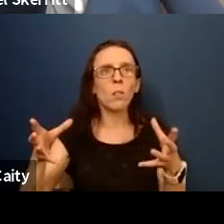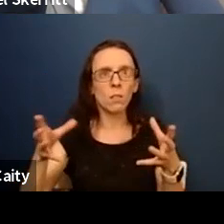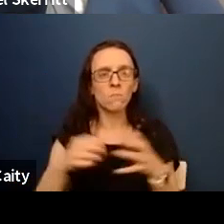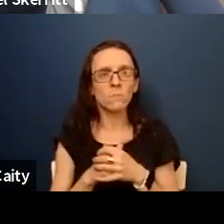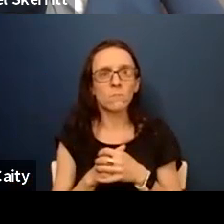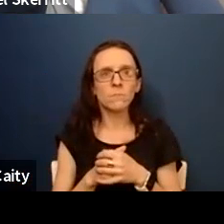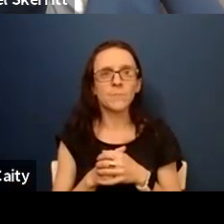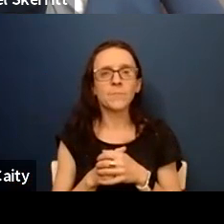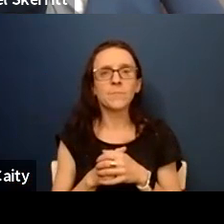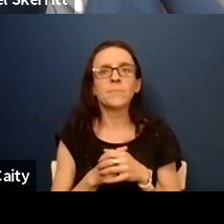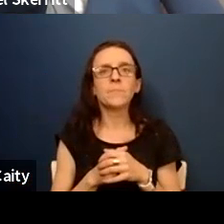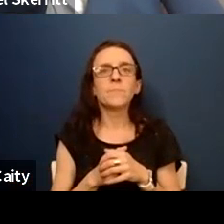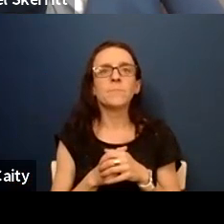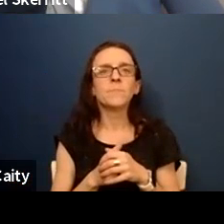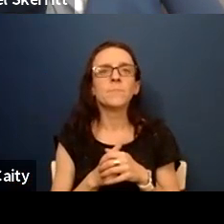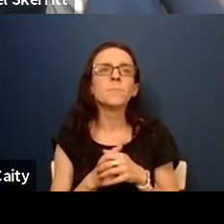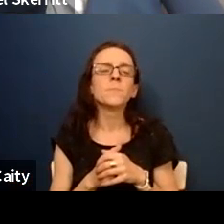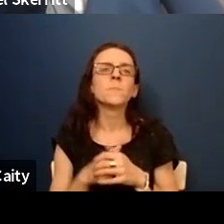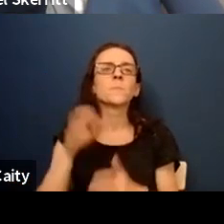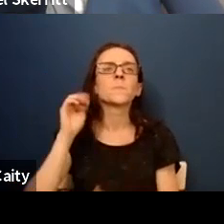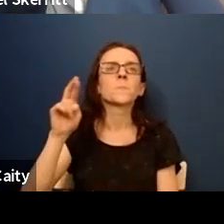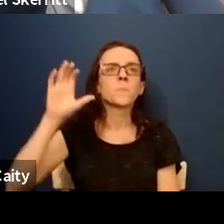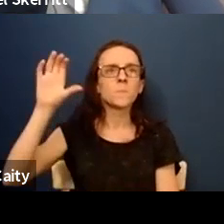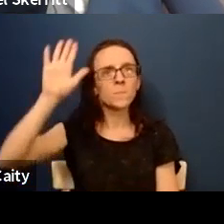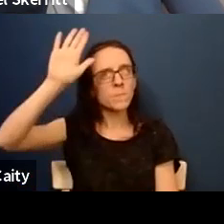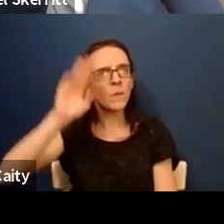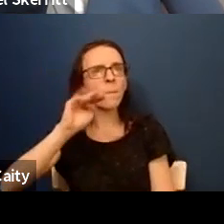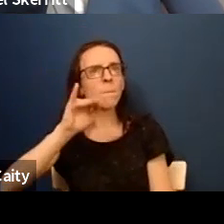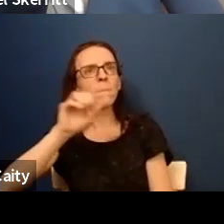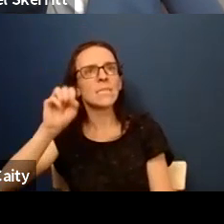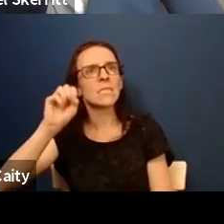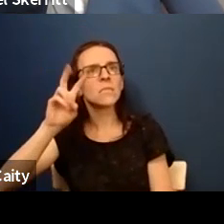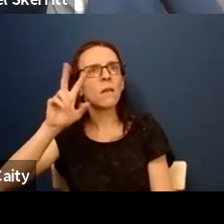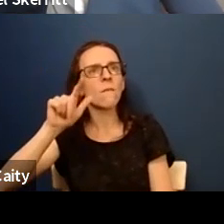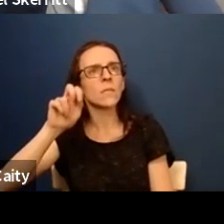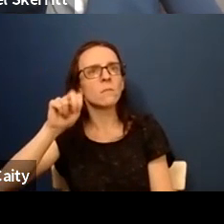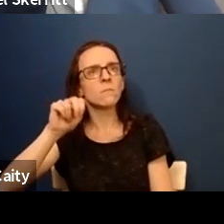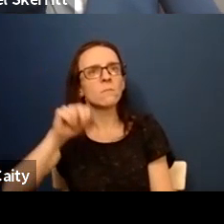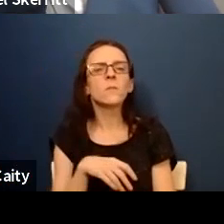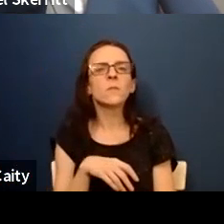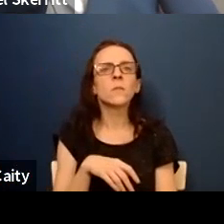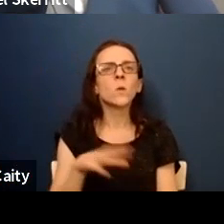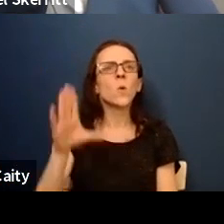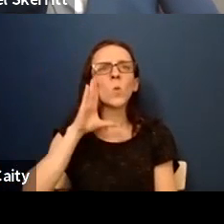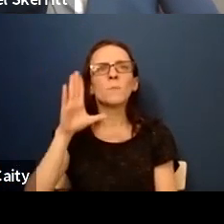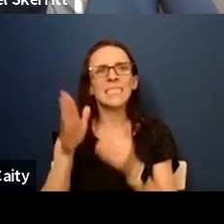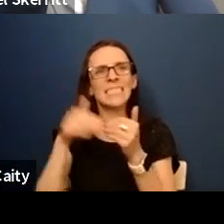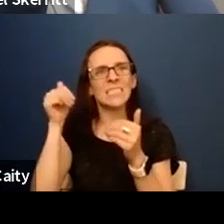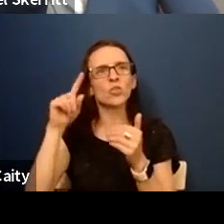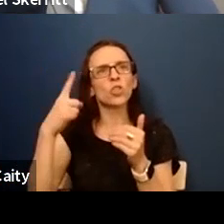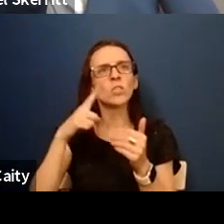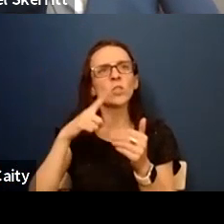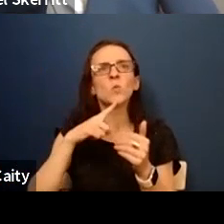Okay. Ms. Yes. Sullivan, Yes, Mr. would it be easier just to simply list